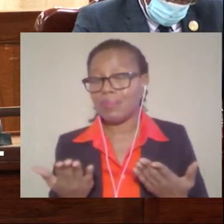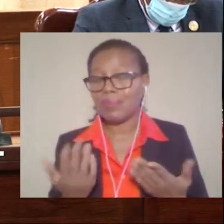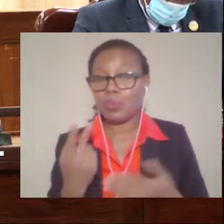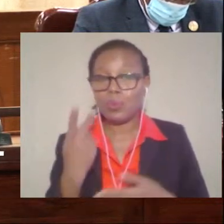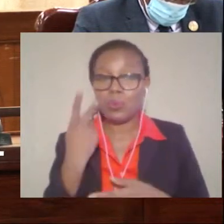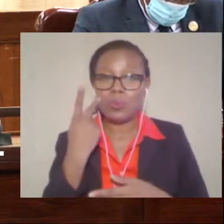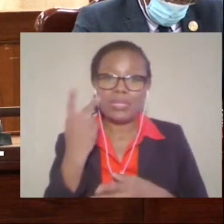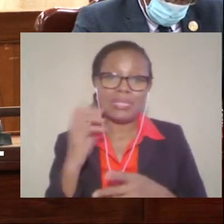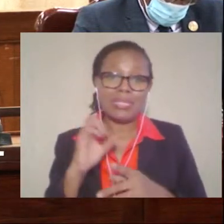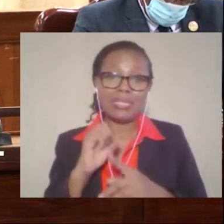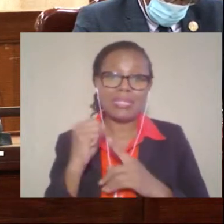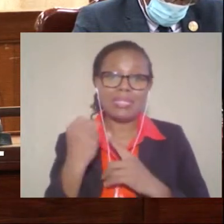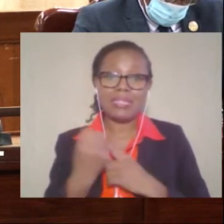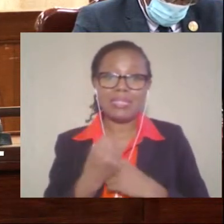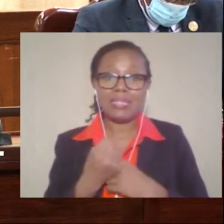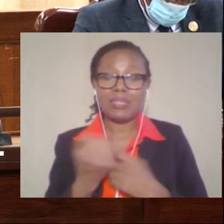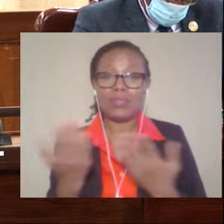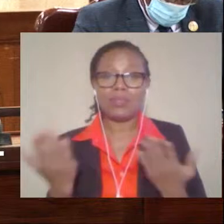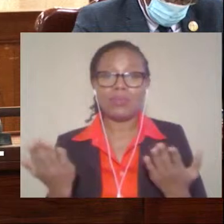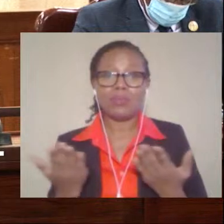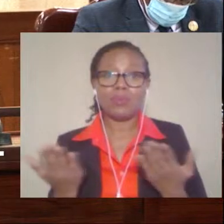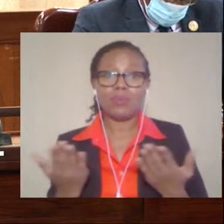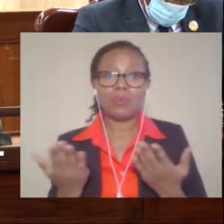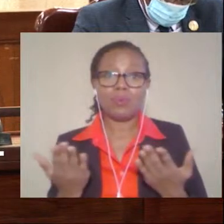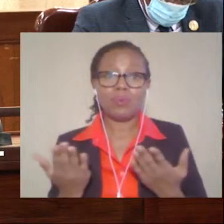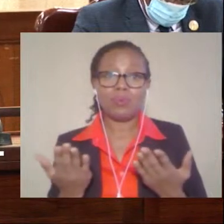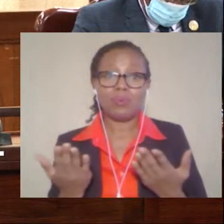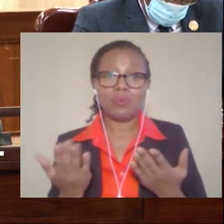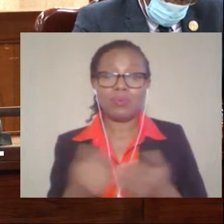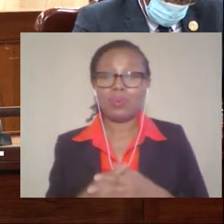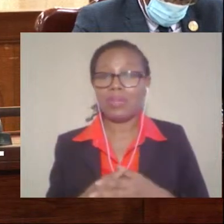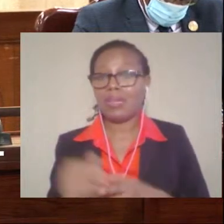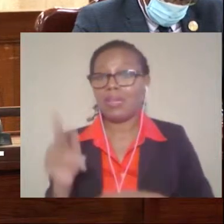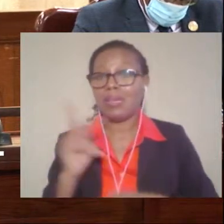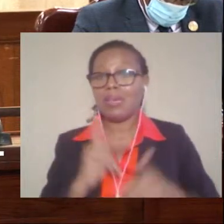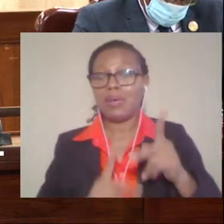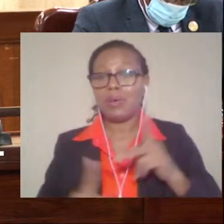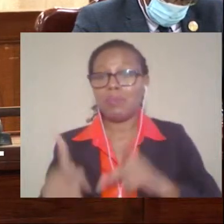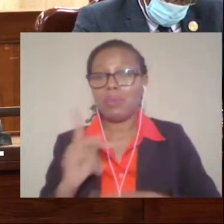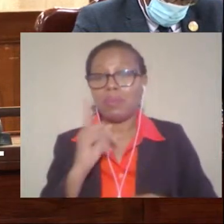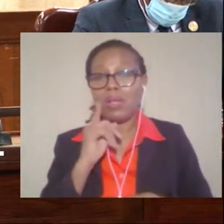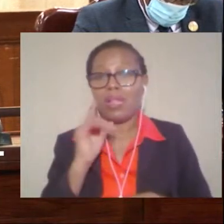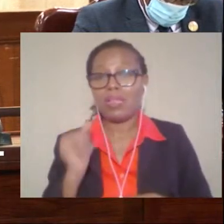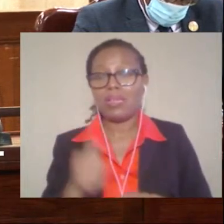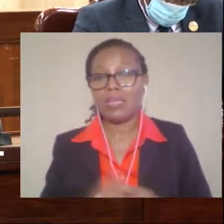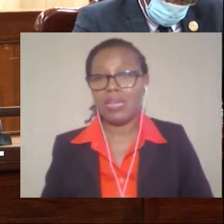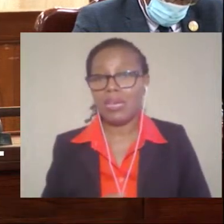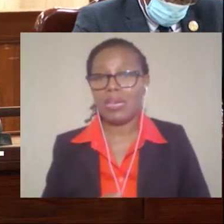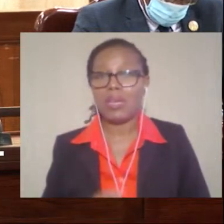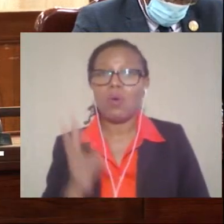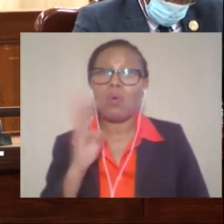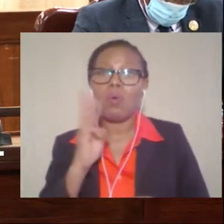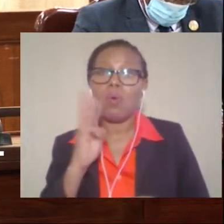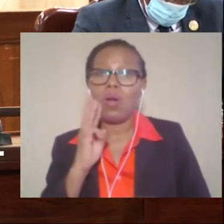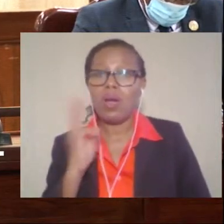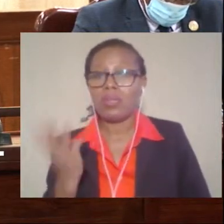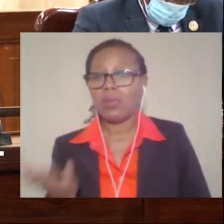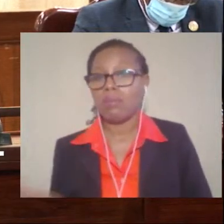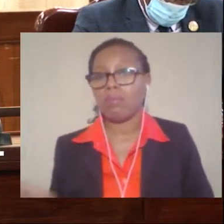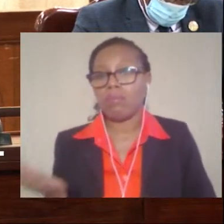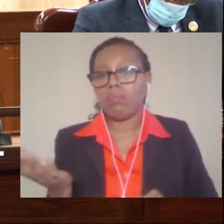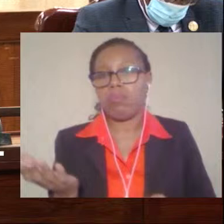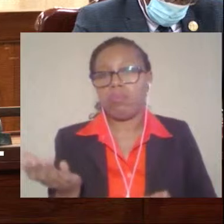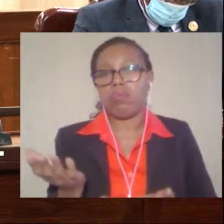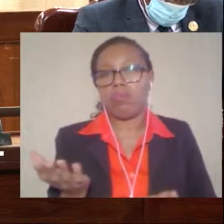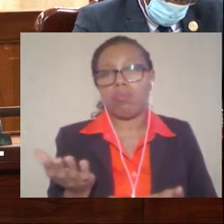Barbadians are drawers of water and hewers of wood with respect to this industry and have to operate on the periphery